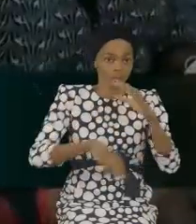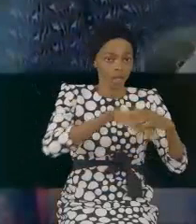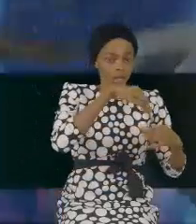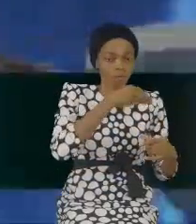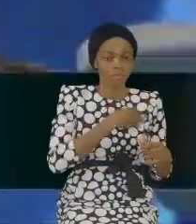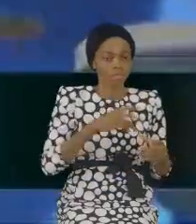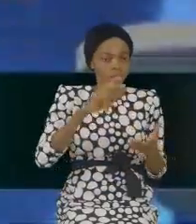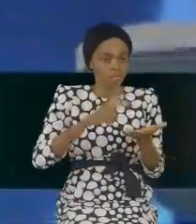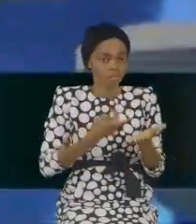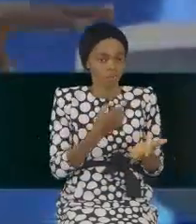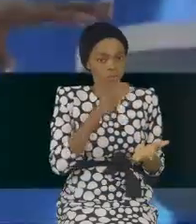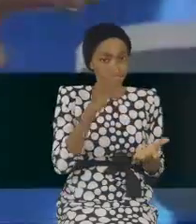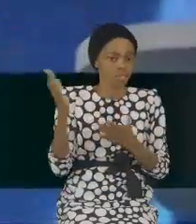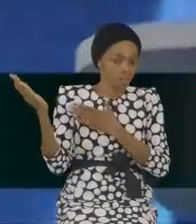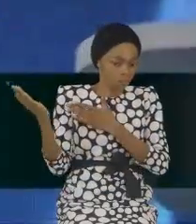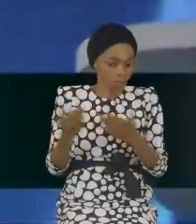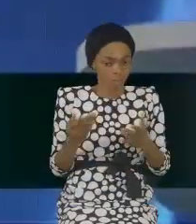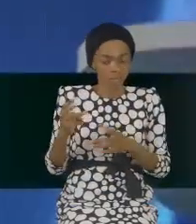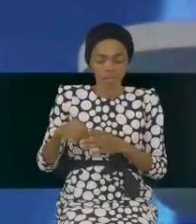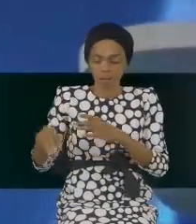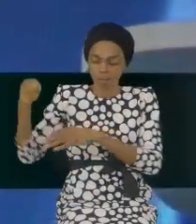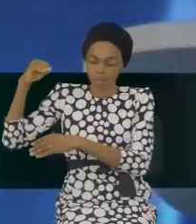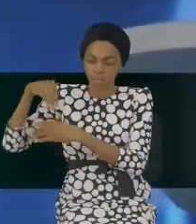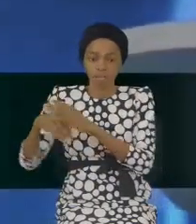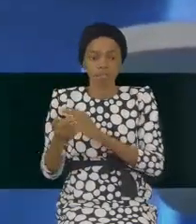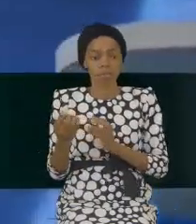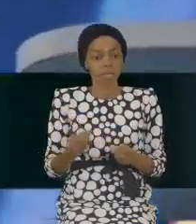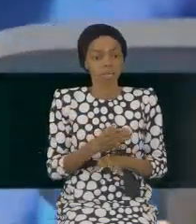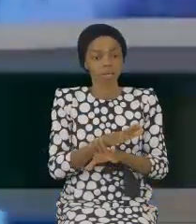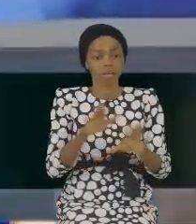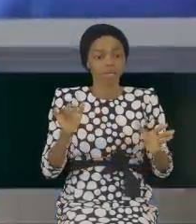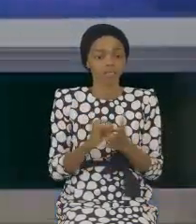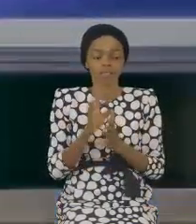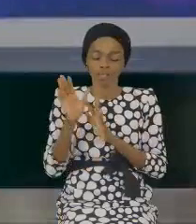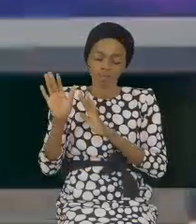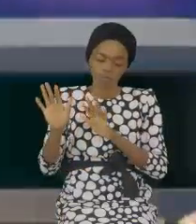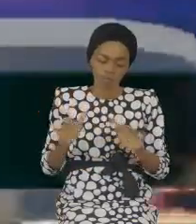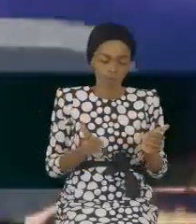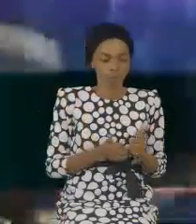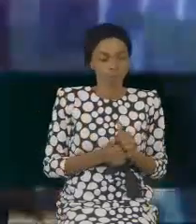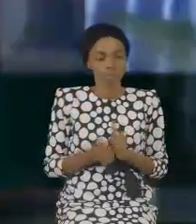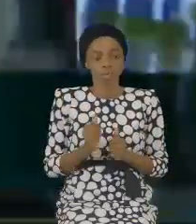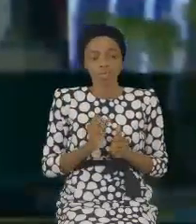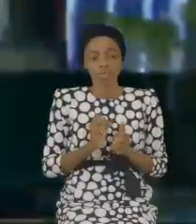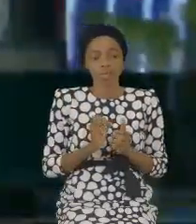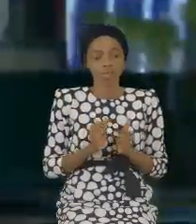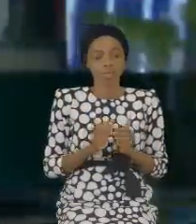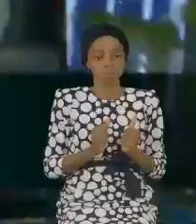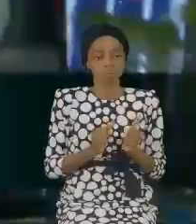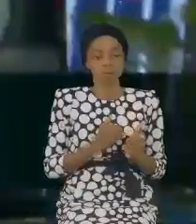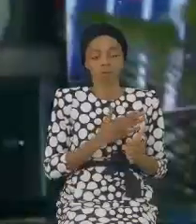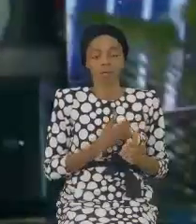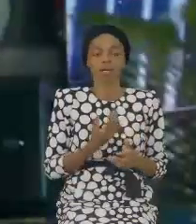them unto into a land flowing with milk and honey.